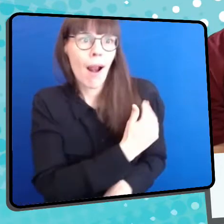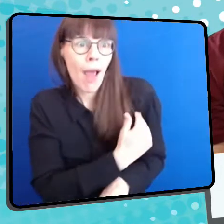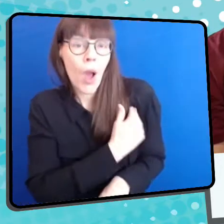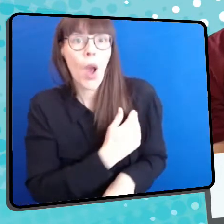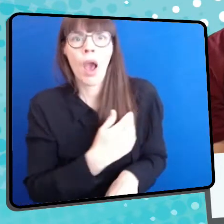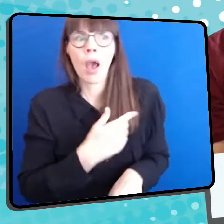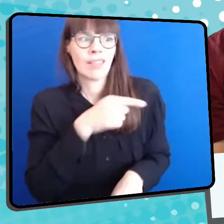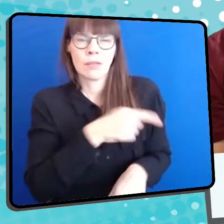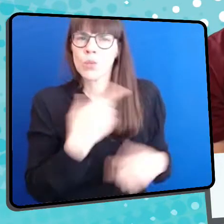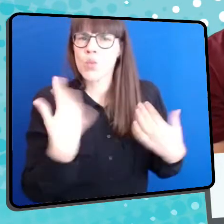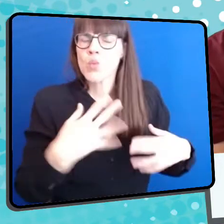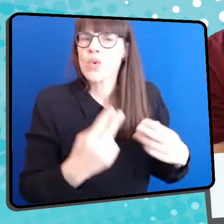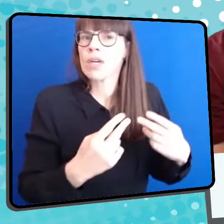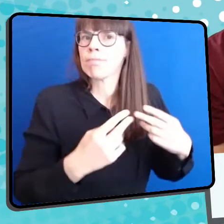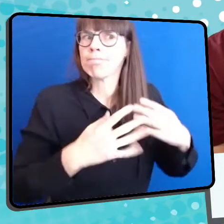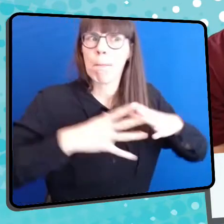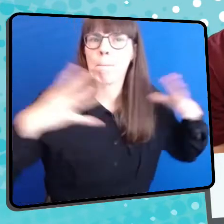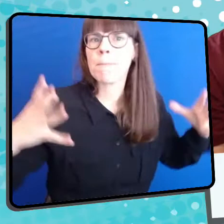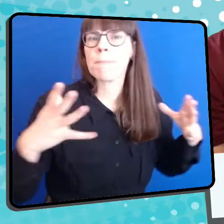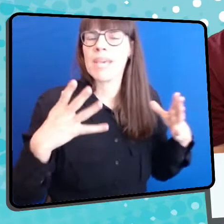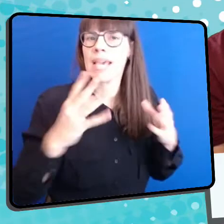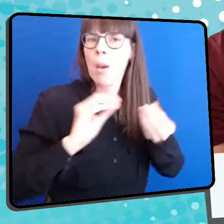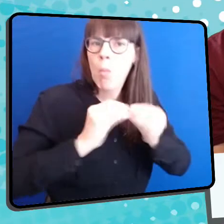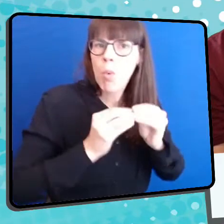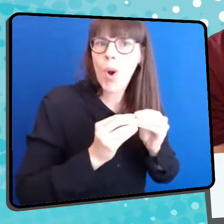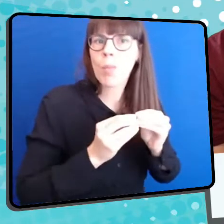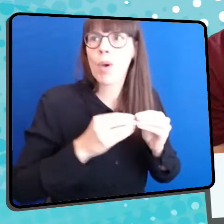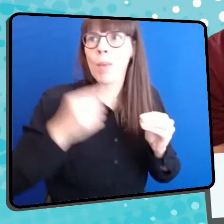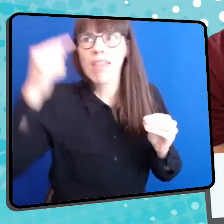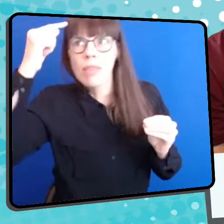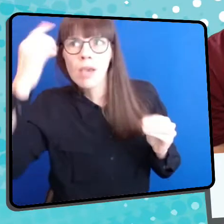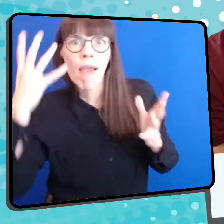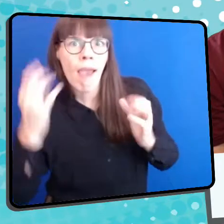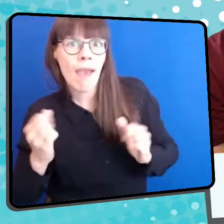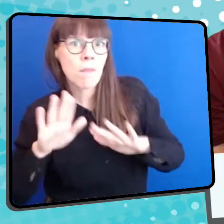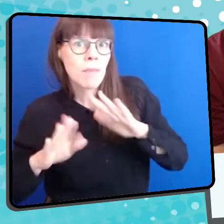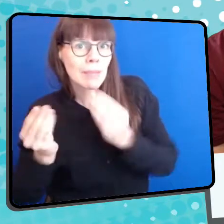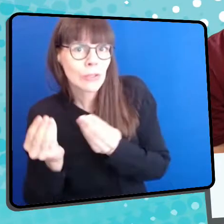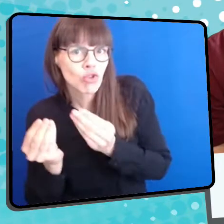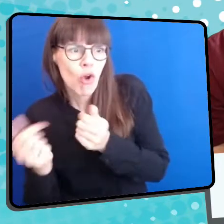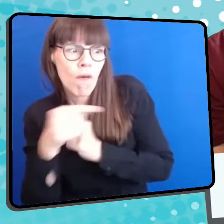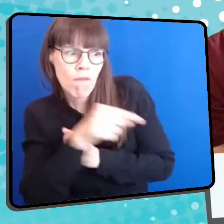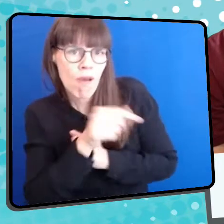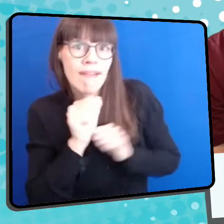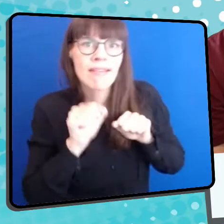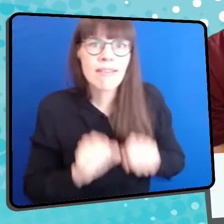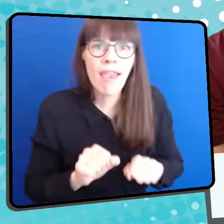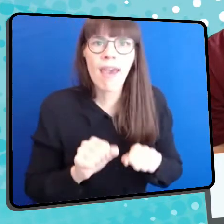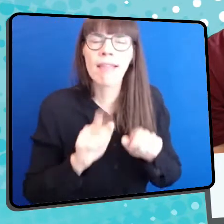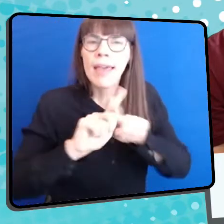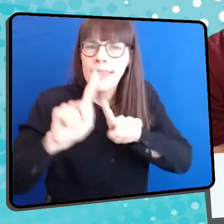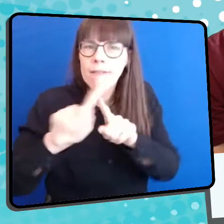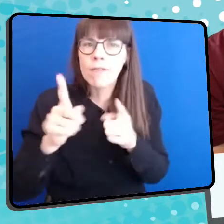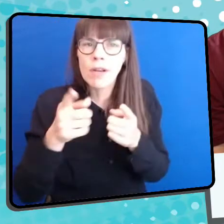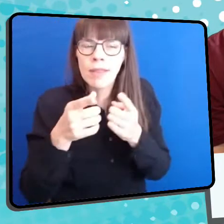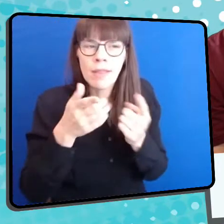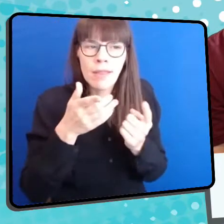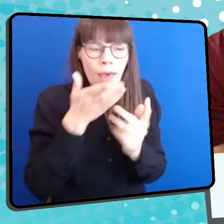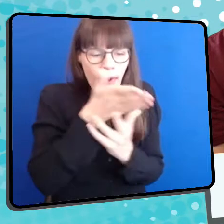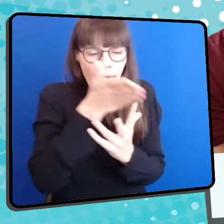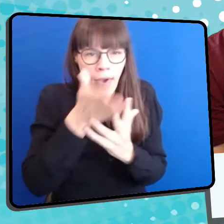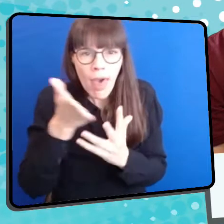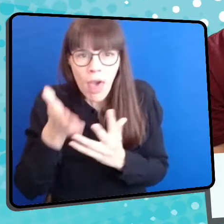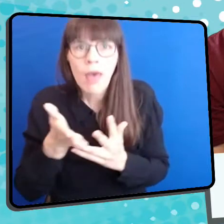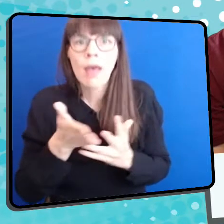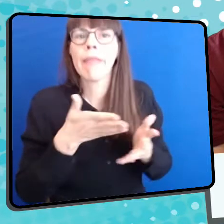problem. This is a potential solution. Here's a different one. What might be the best thing? And you go through all these different options, but they never actually, well, I mean, you